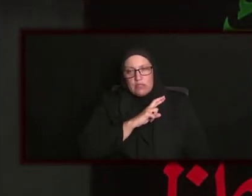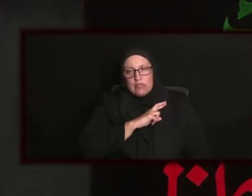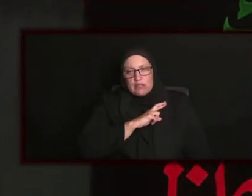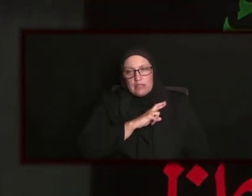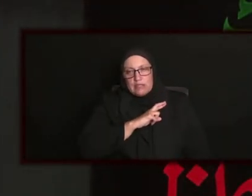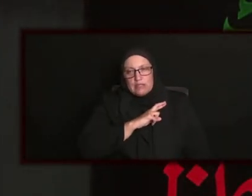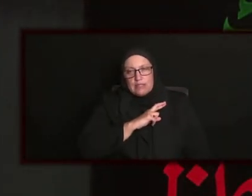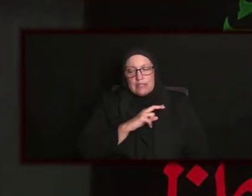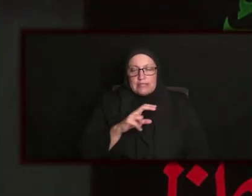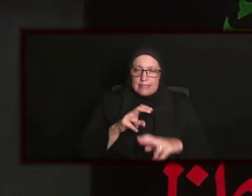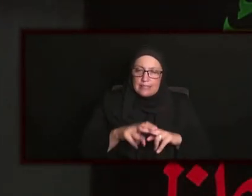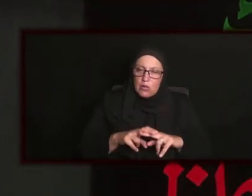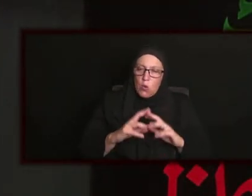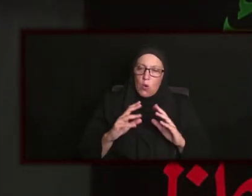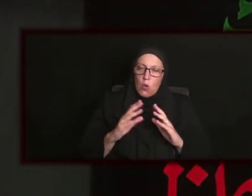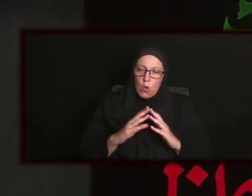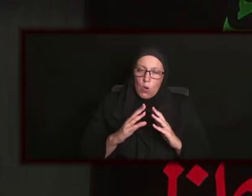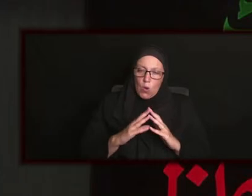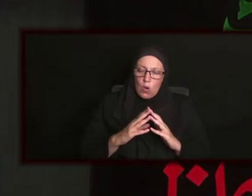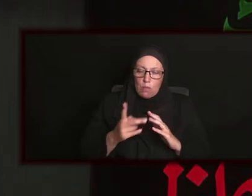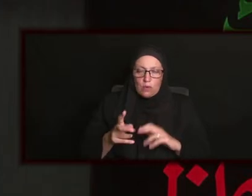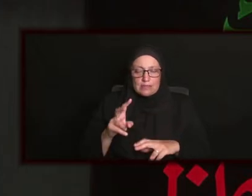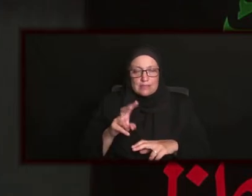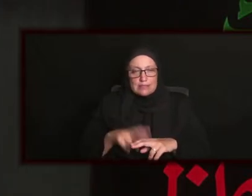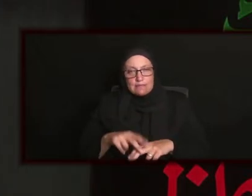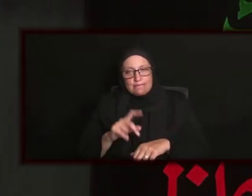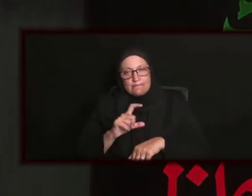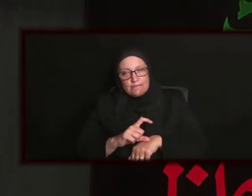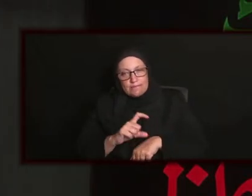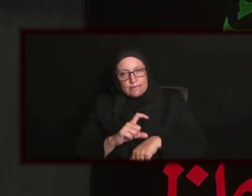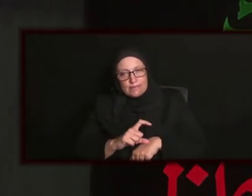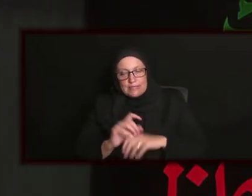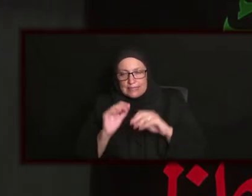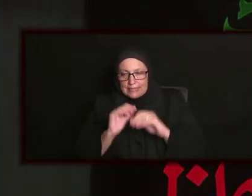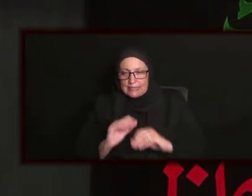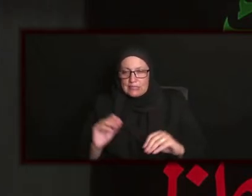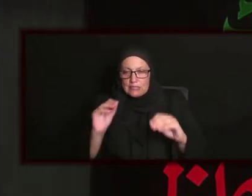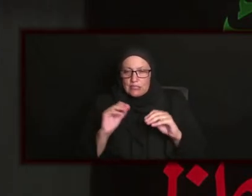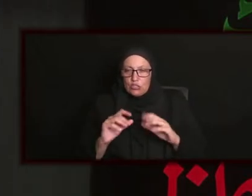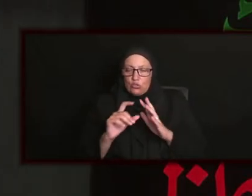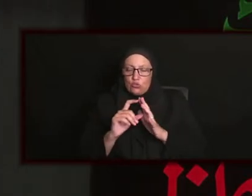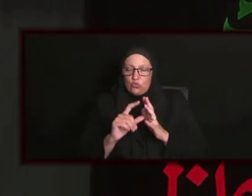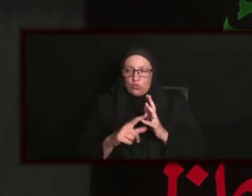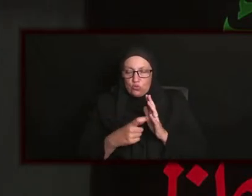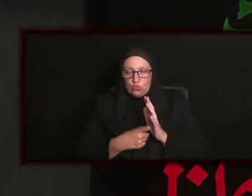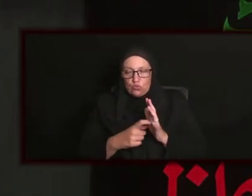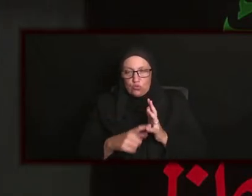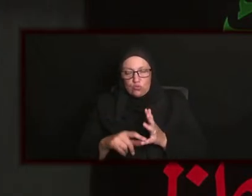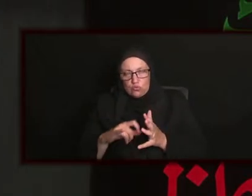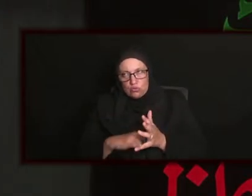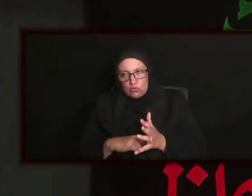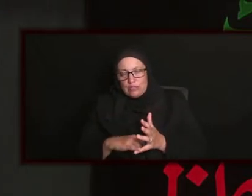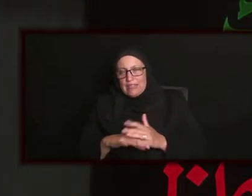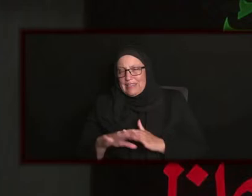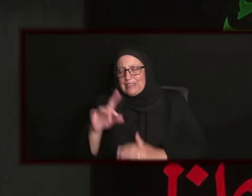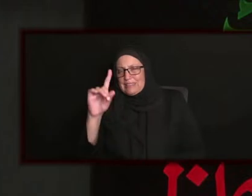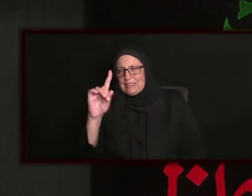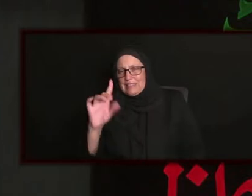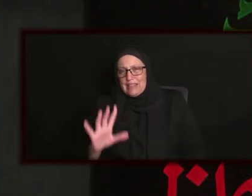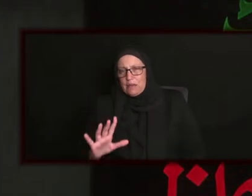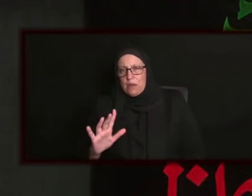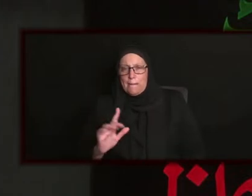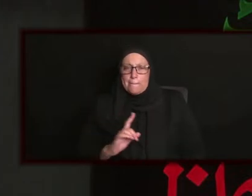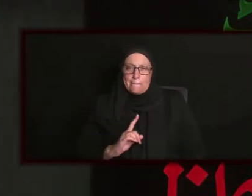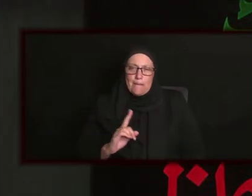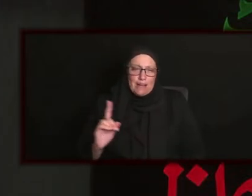was teaching, you know, some durus and some lessons in Islam, but he had left the Ummah on its